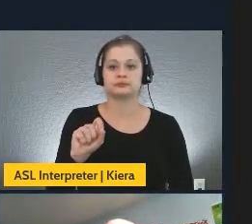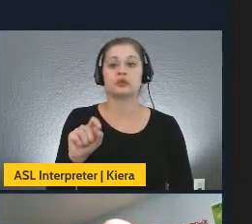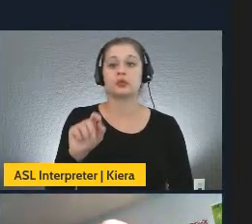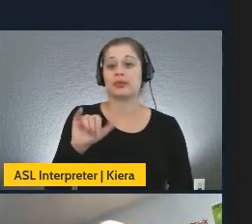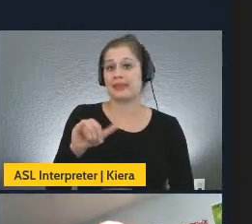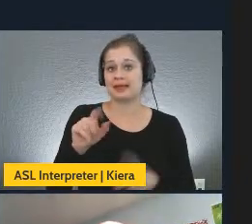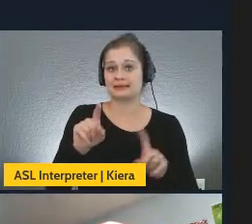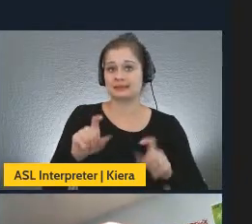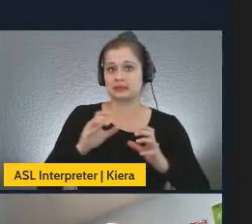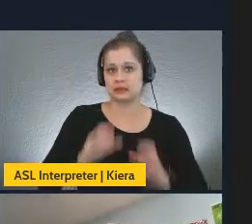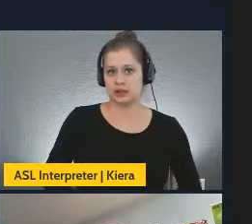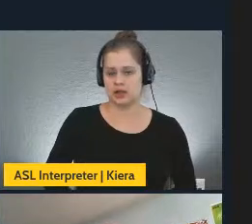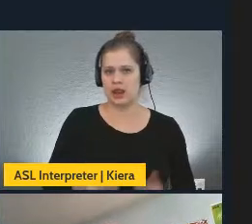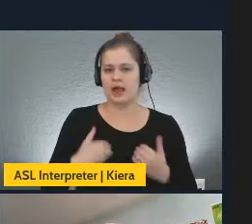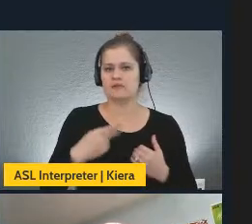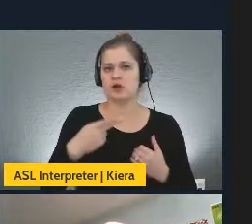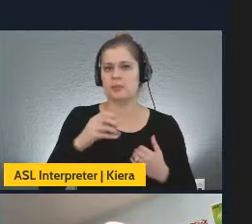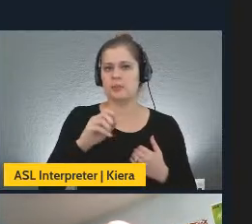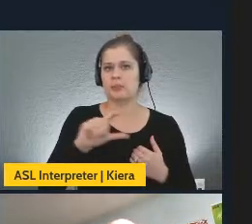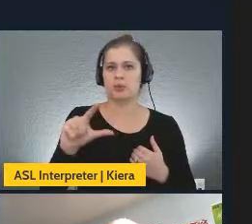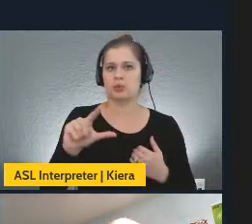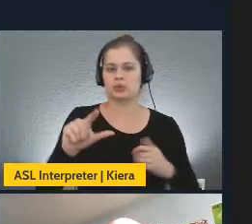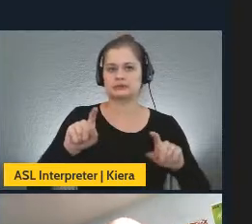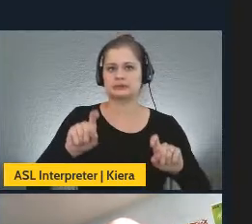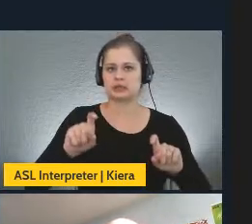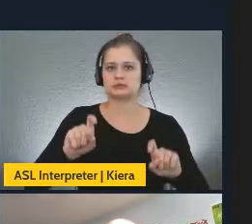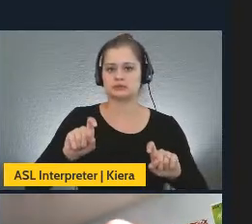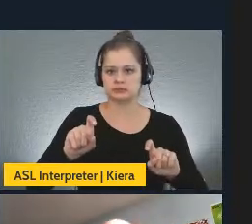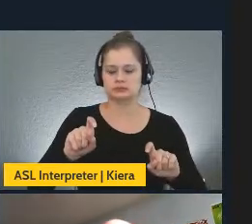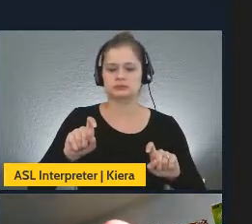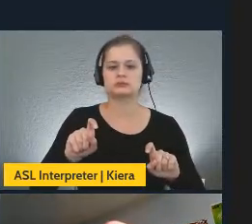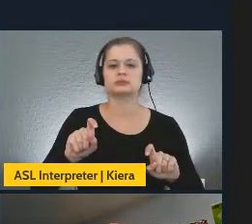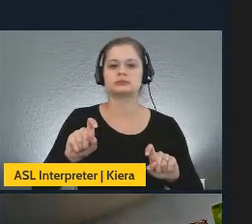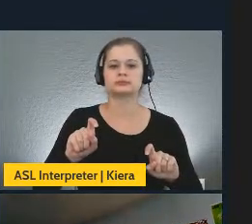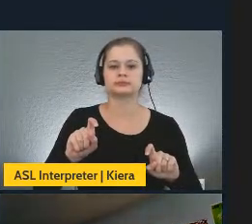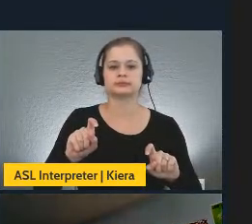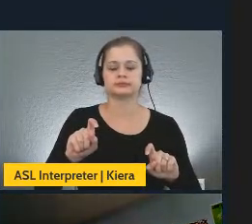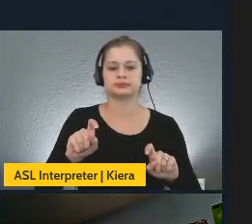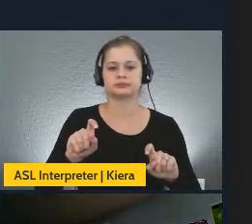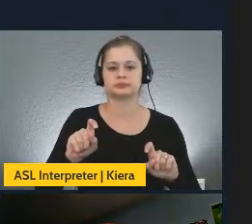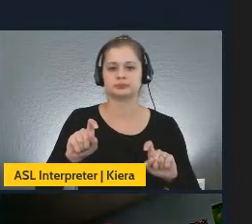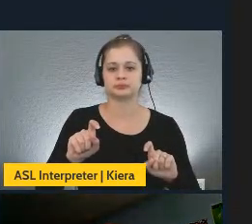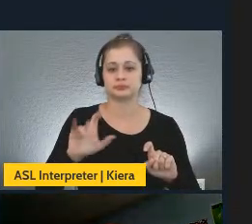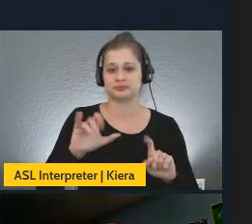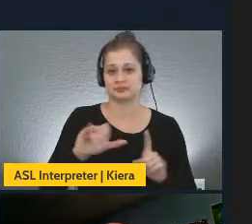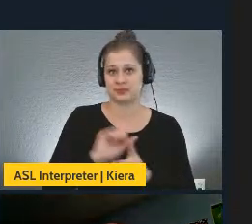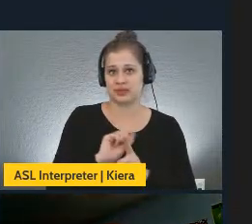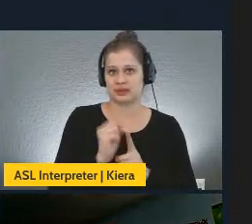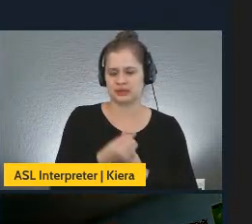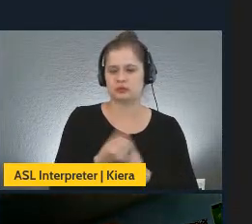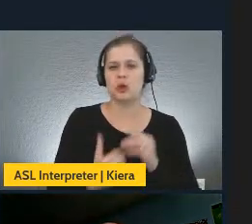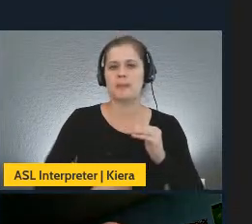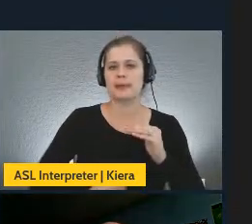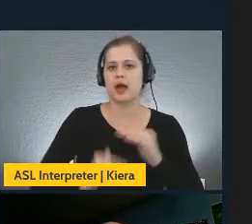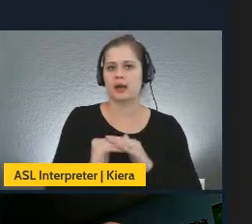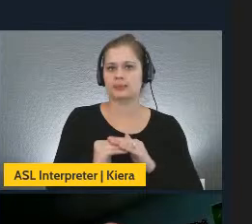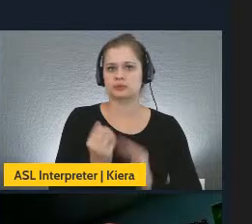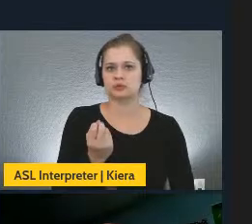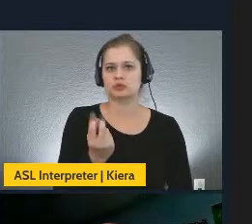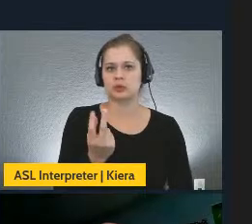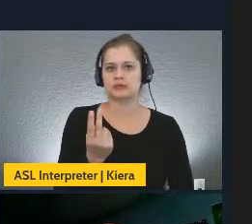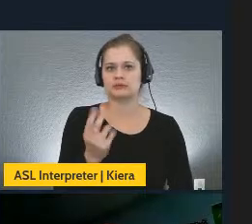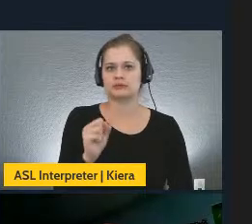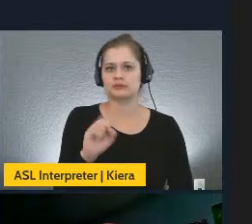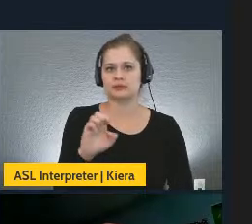test method, which will, for every 2 seconds in this case, for up to 12 seconds, it will